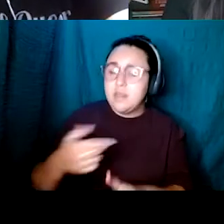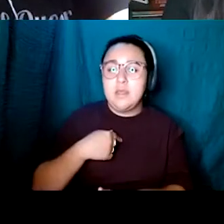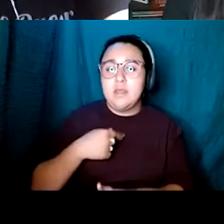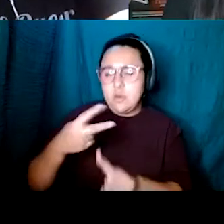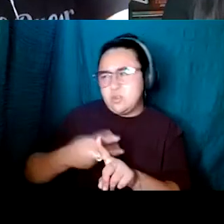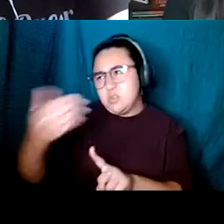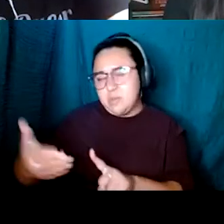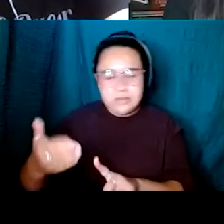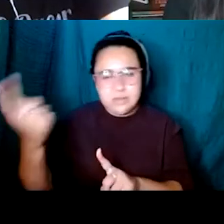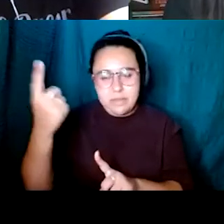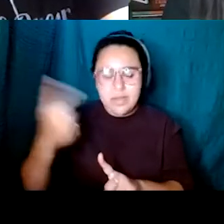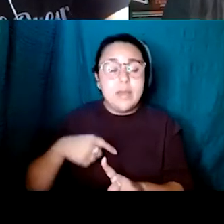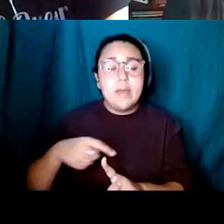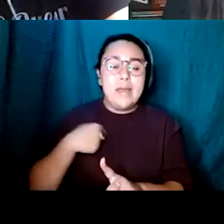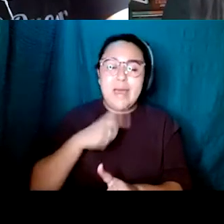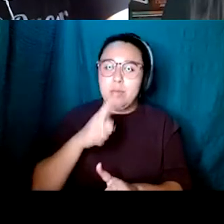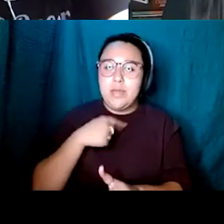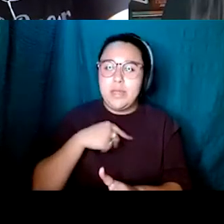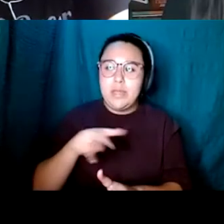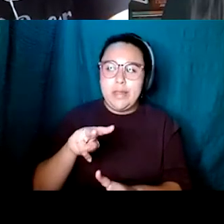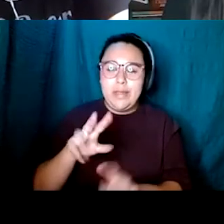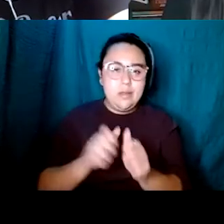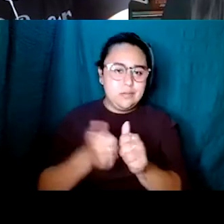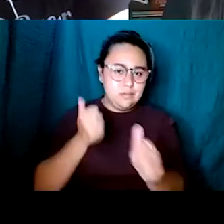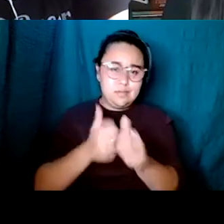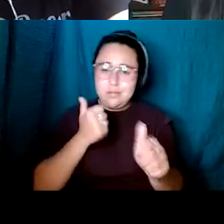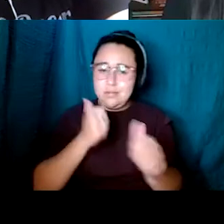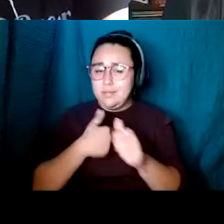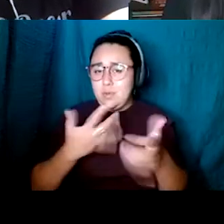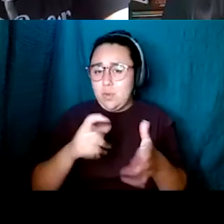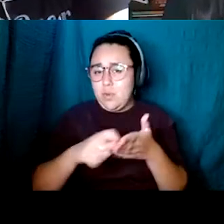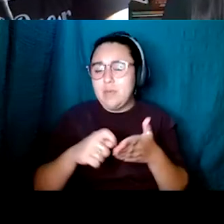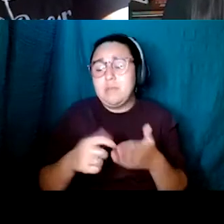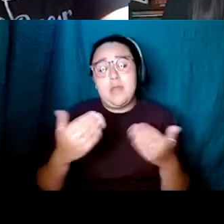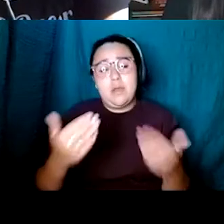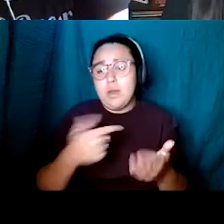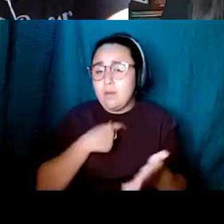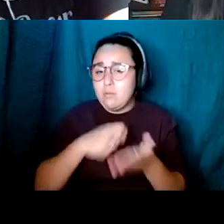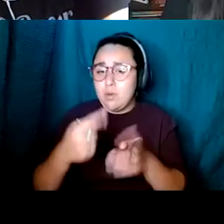2 months. I just lived avoiding writing it. And then I wrote it in a month.